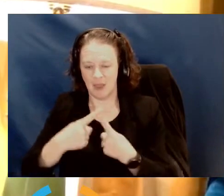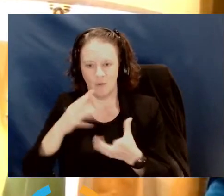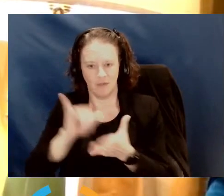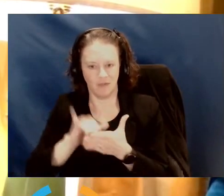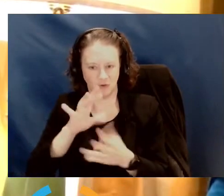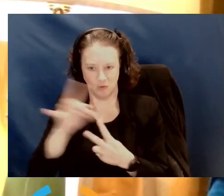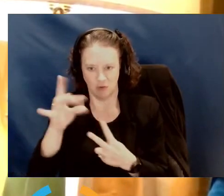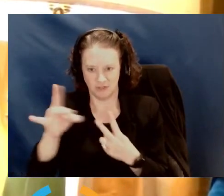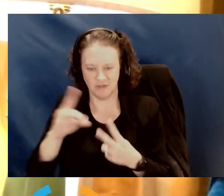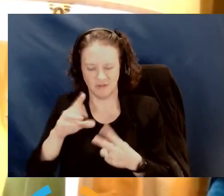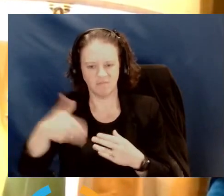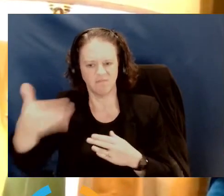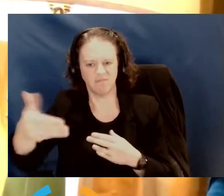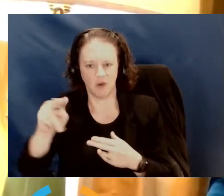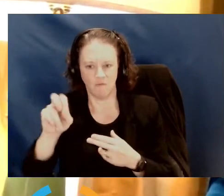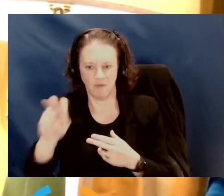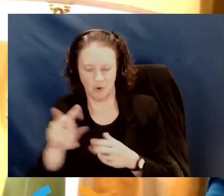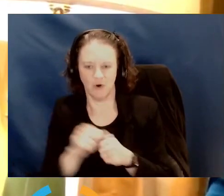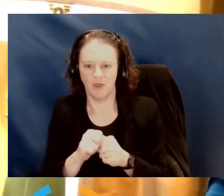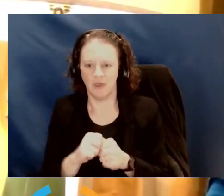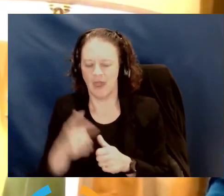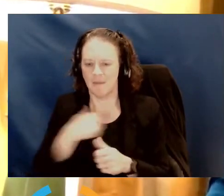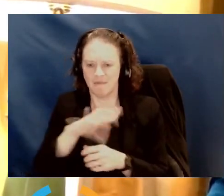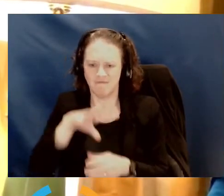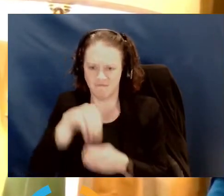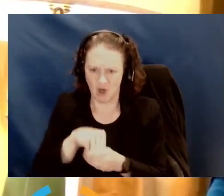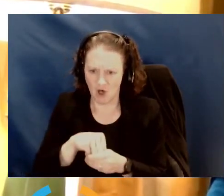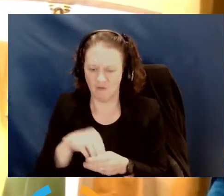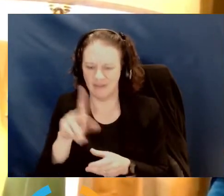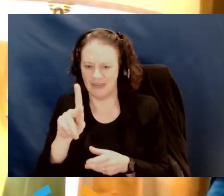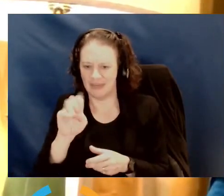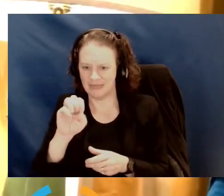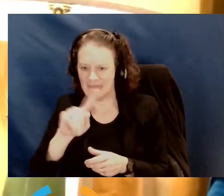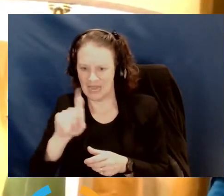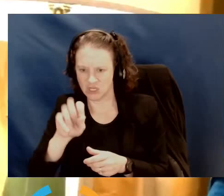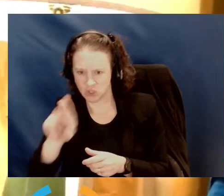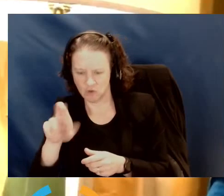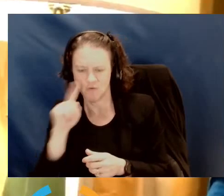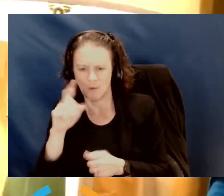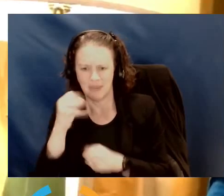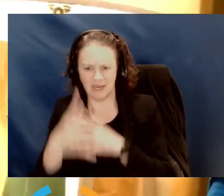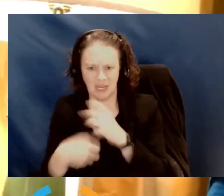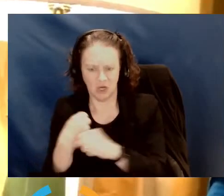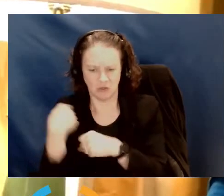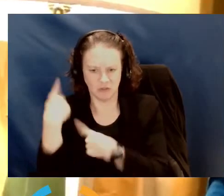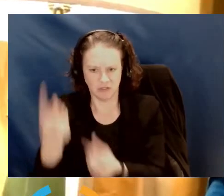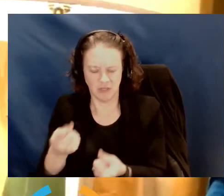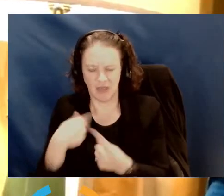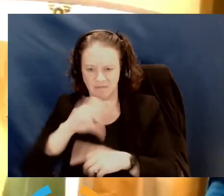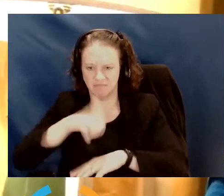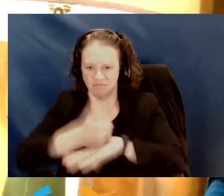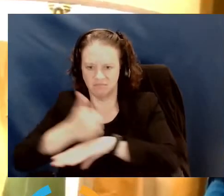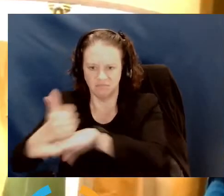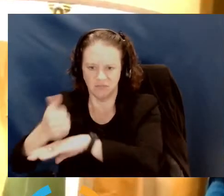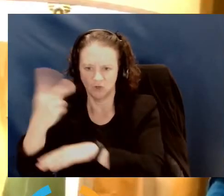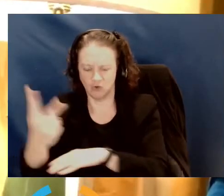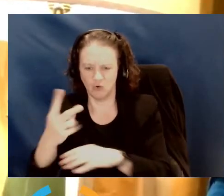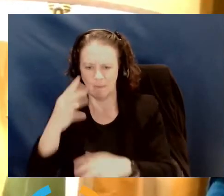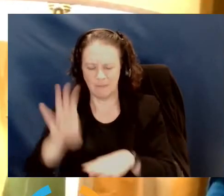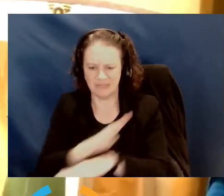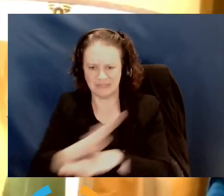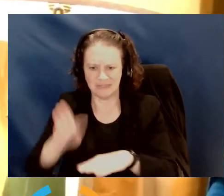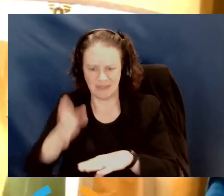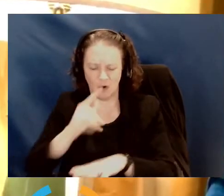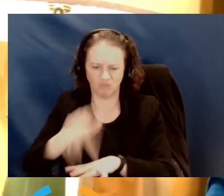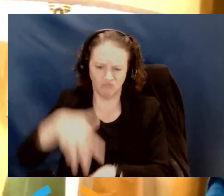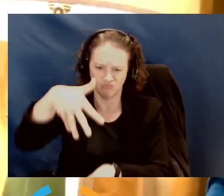my community, Kaiser, for a very long time. I've raised my family there, established 2 long-standing business there. I'm rooted there. I kept serving